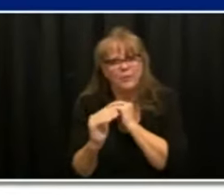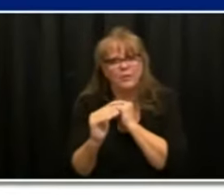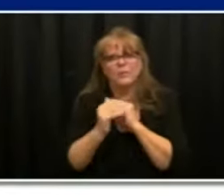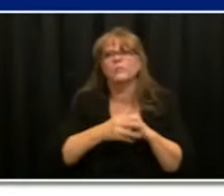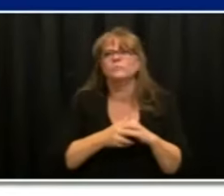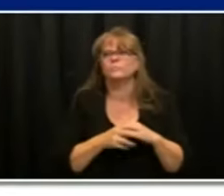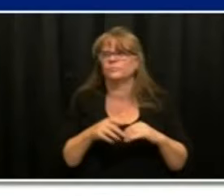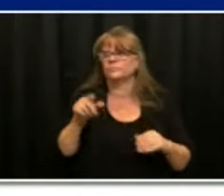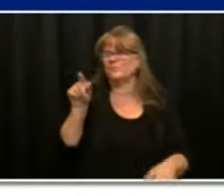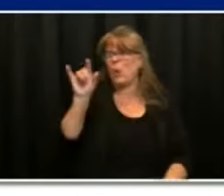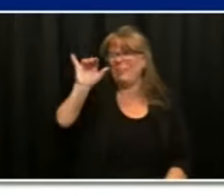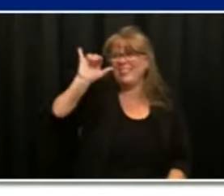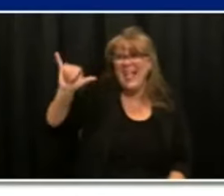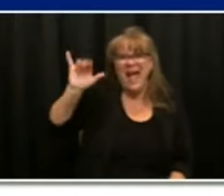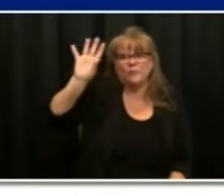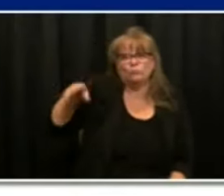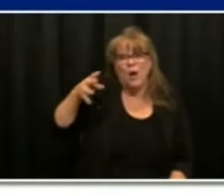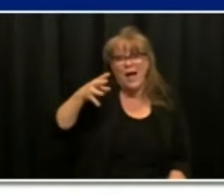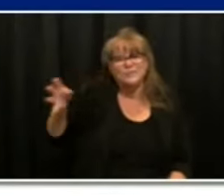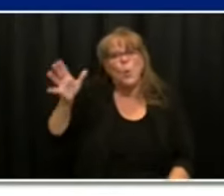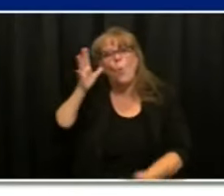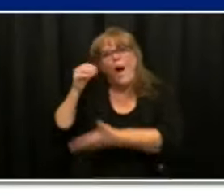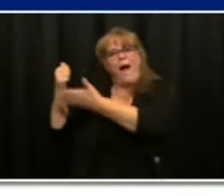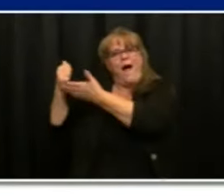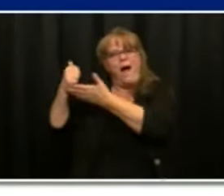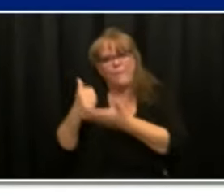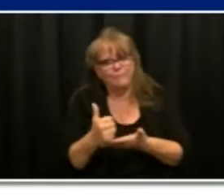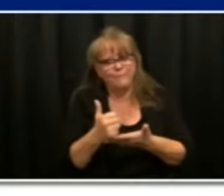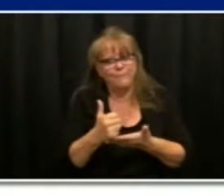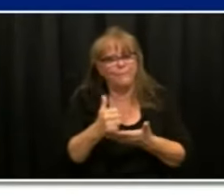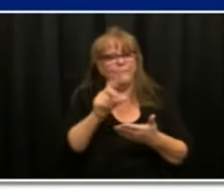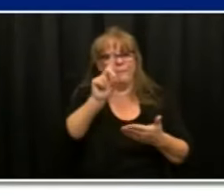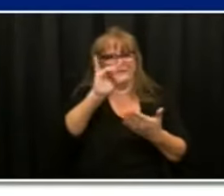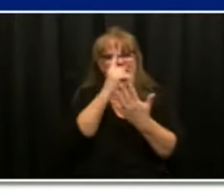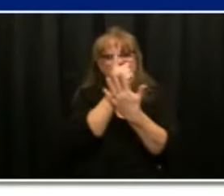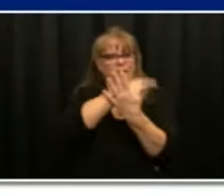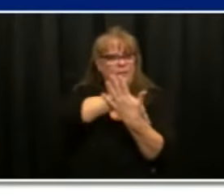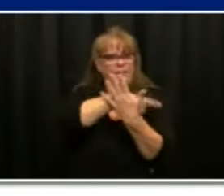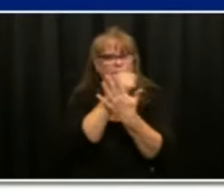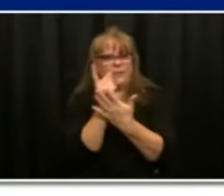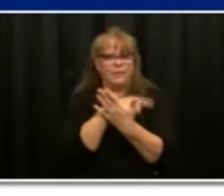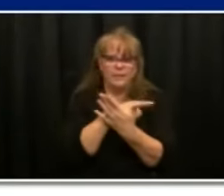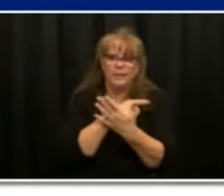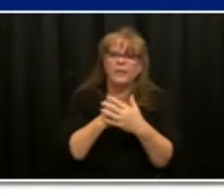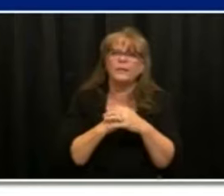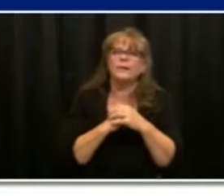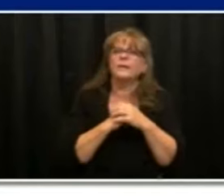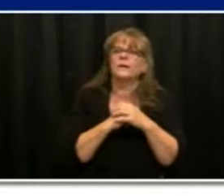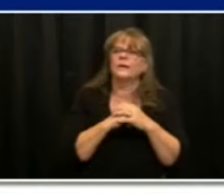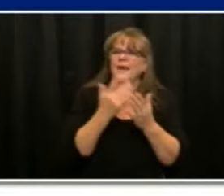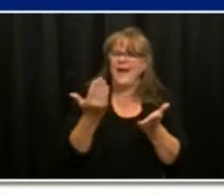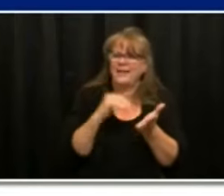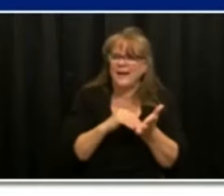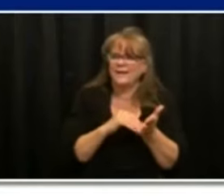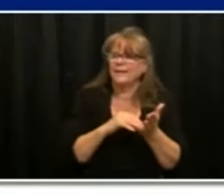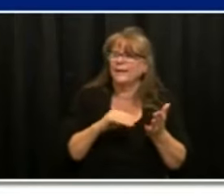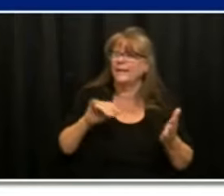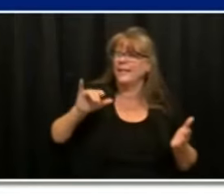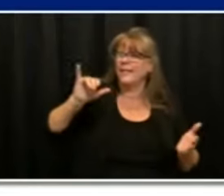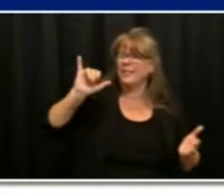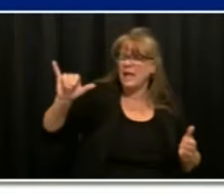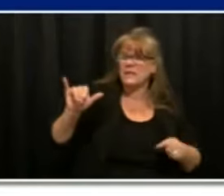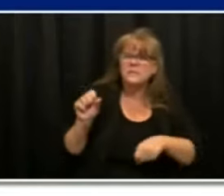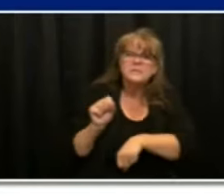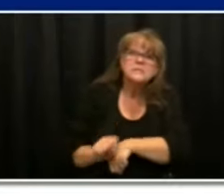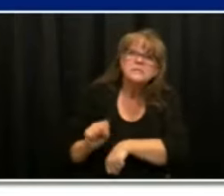health agencies. These professionals are really the heroes in this event, looking out for their communities first and foremost. Also, I want to